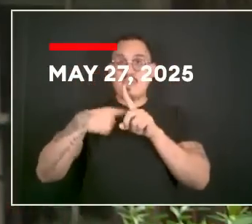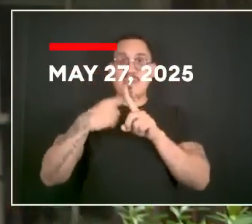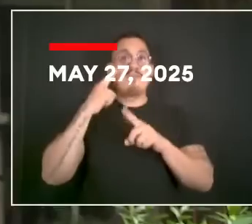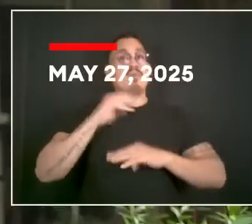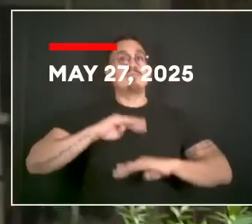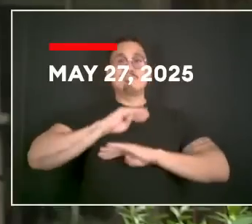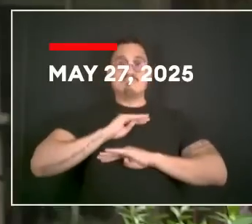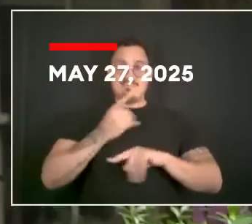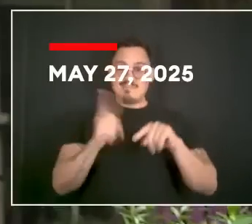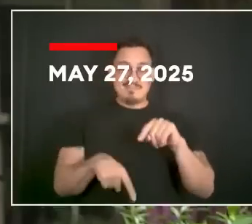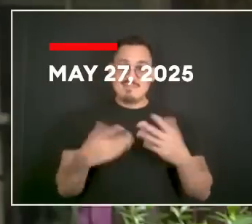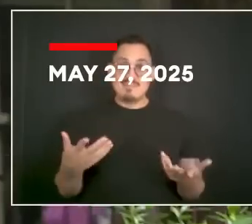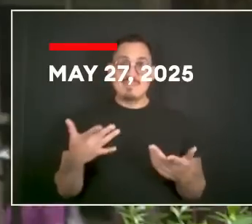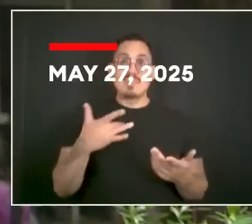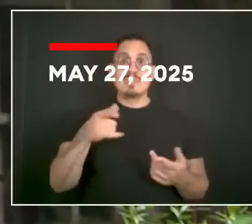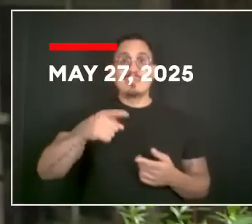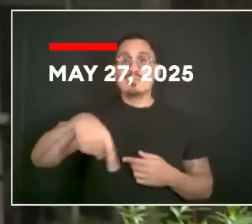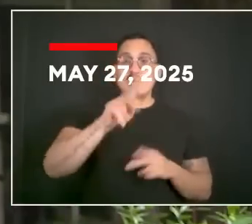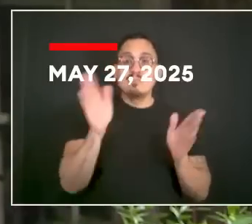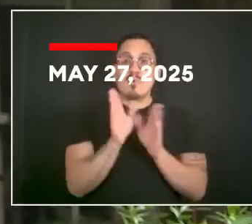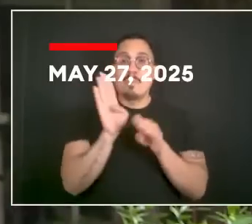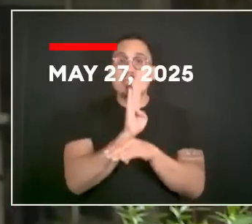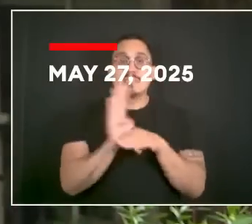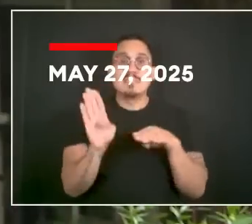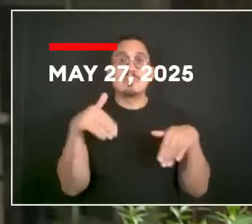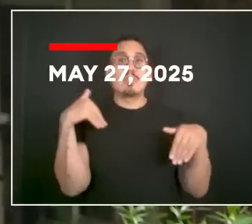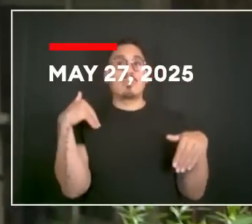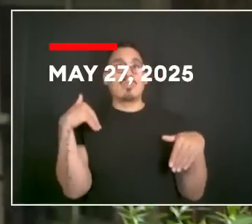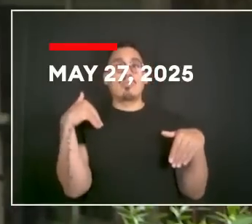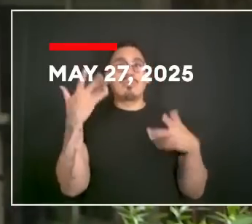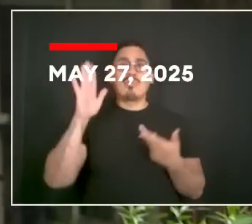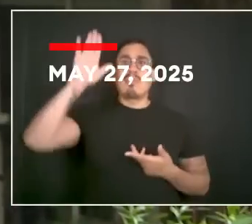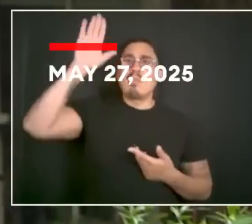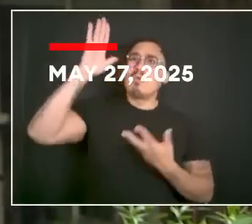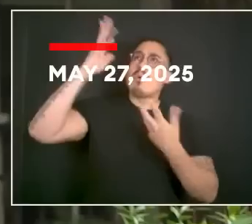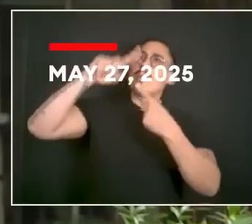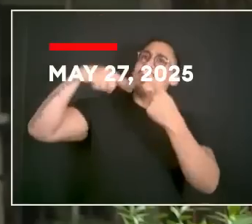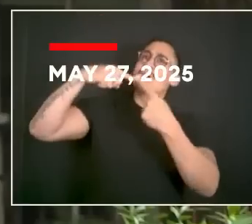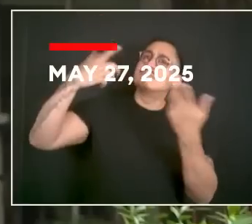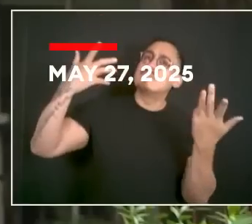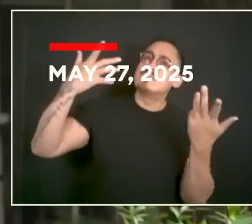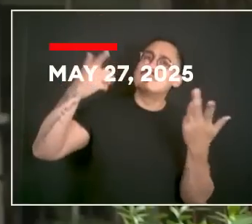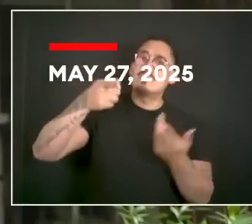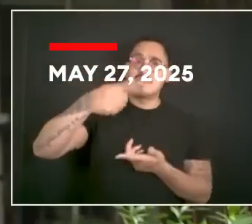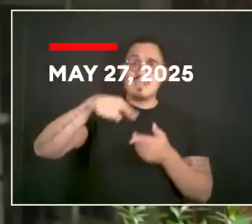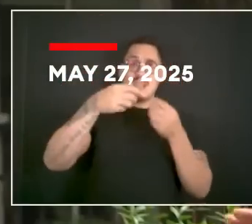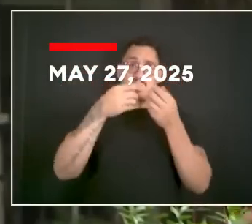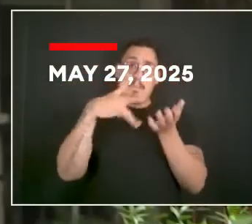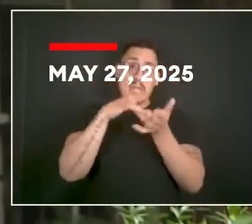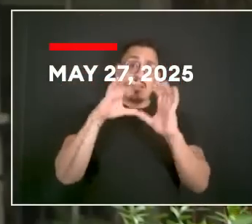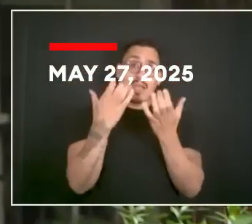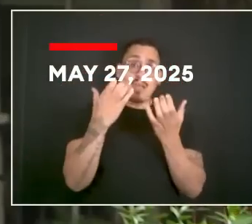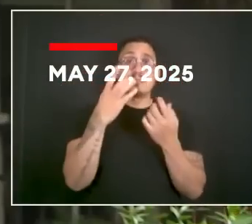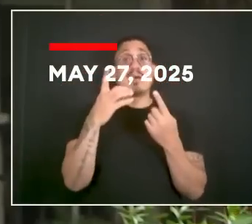tend to forget them. They're not part of the equation. Working class, middle class people. And you know what happens? They lose their property. Large landlords